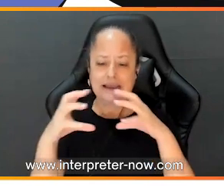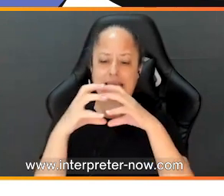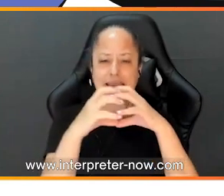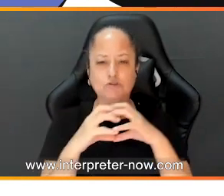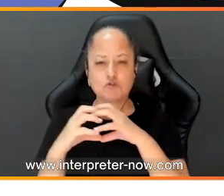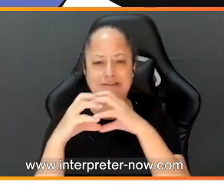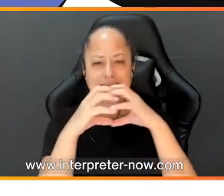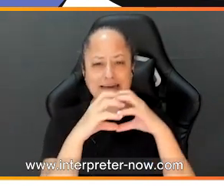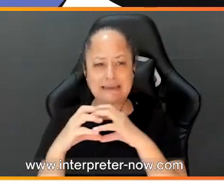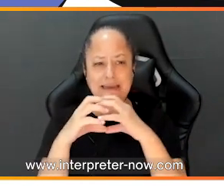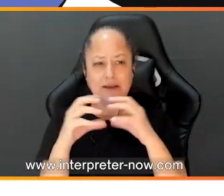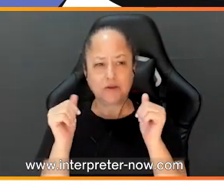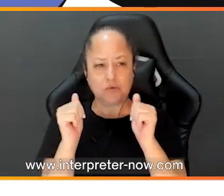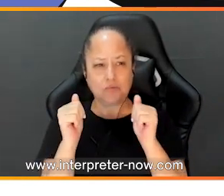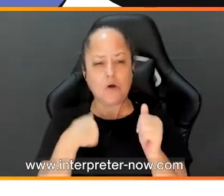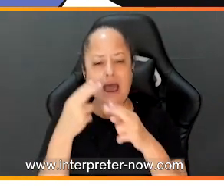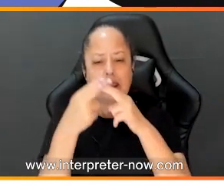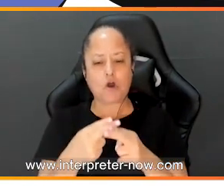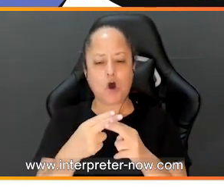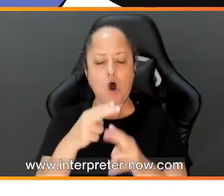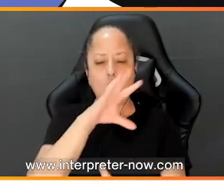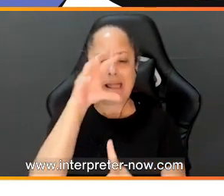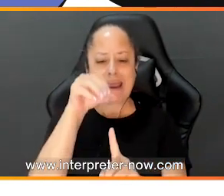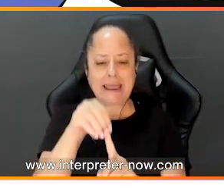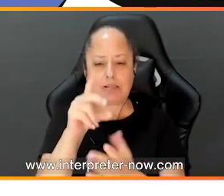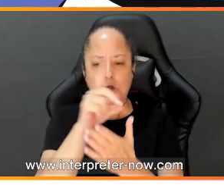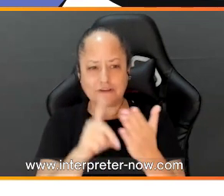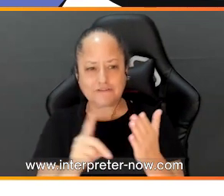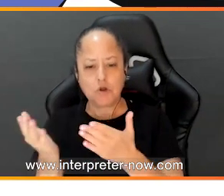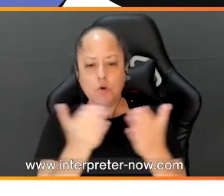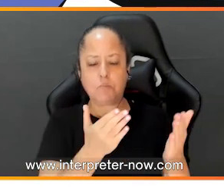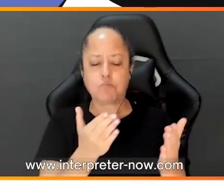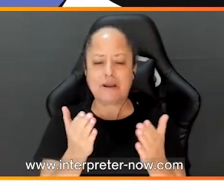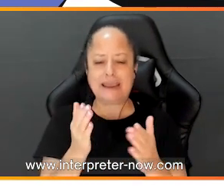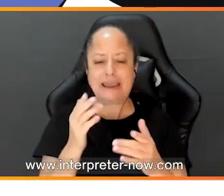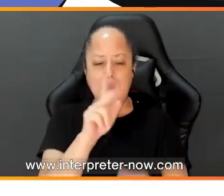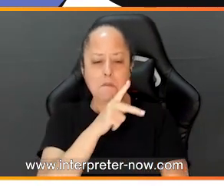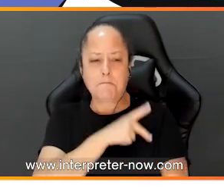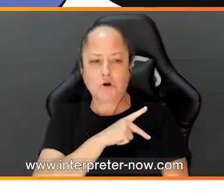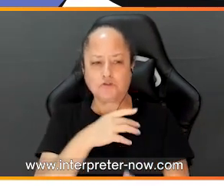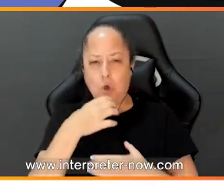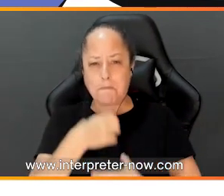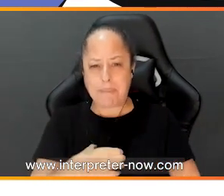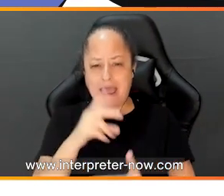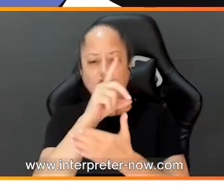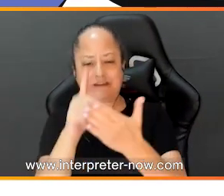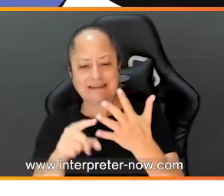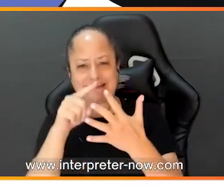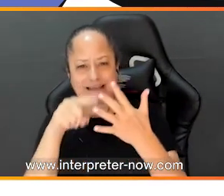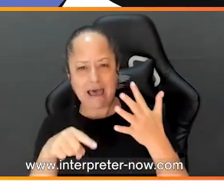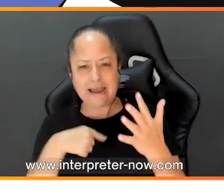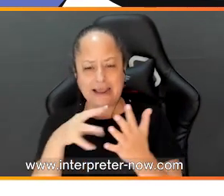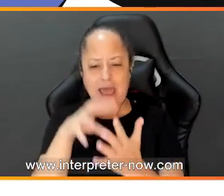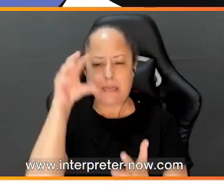I would say, 2018, started to come together in intersecting ways, which is what I call inclusive design now. So bringing together the